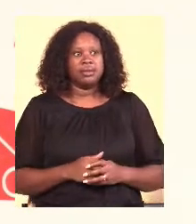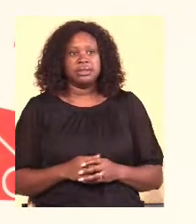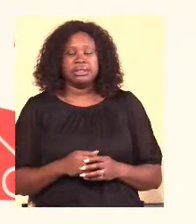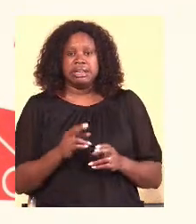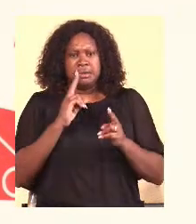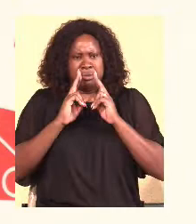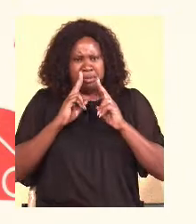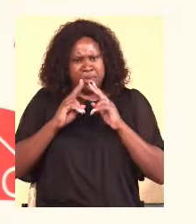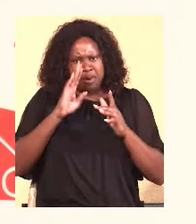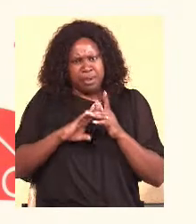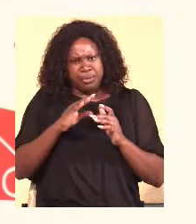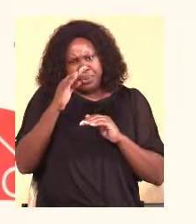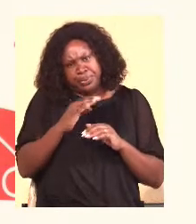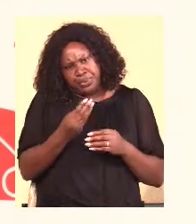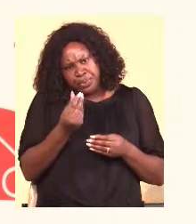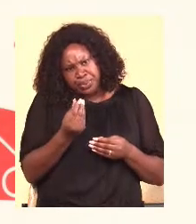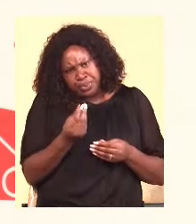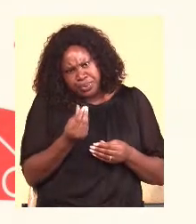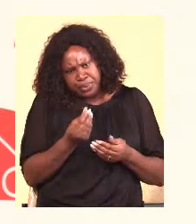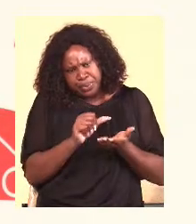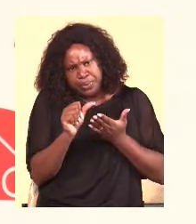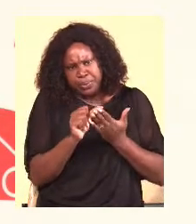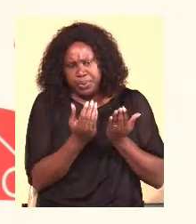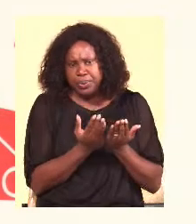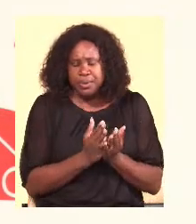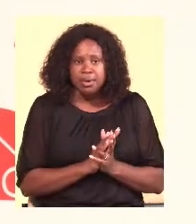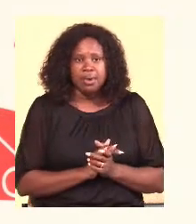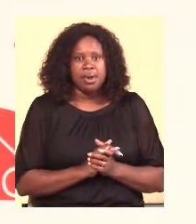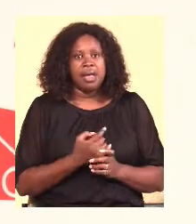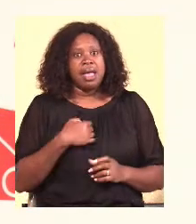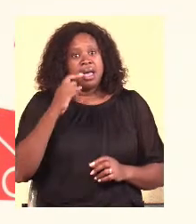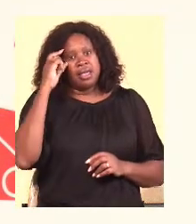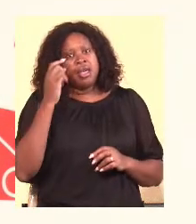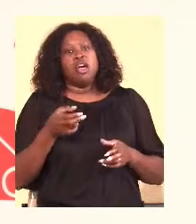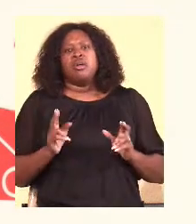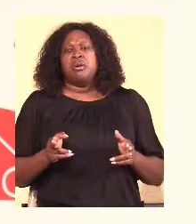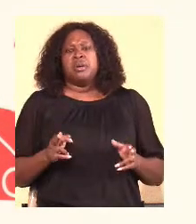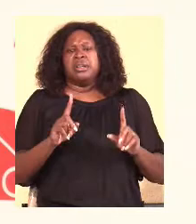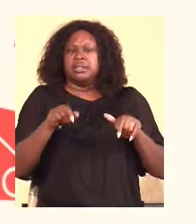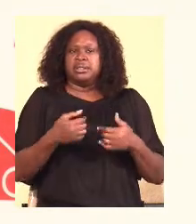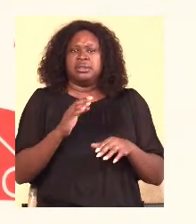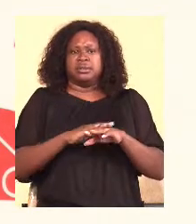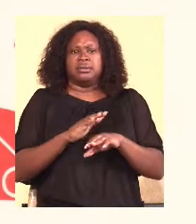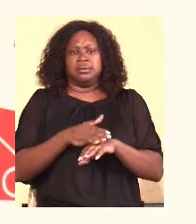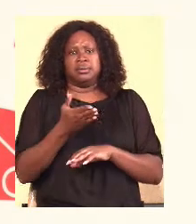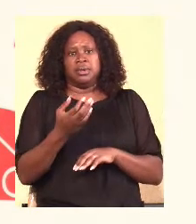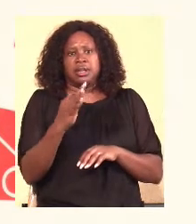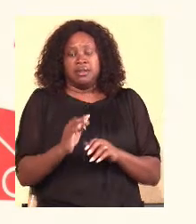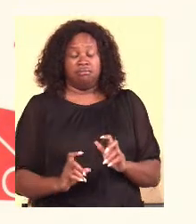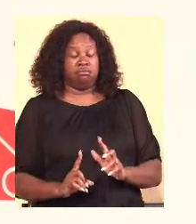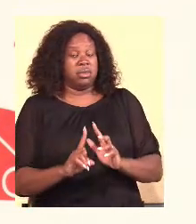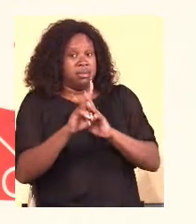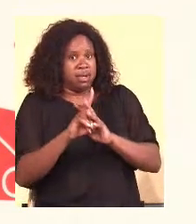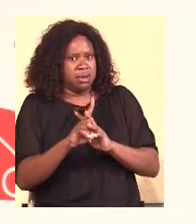relaxing the fees? I think normally issues of this nature, when they do